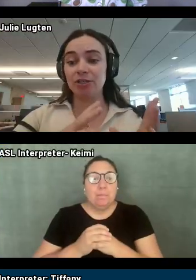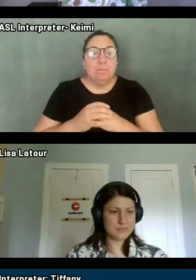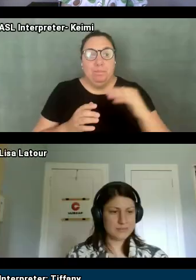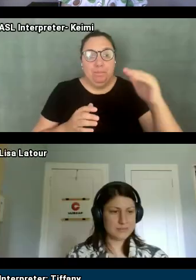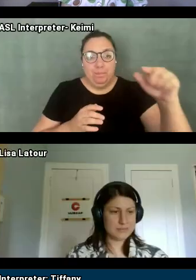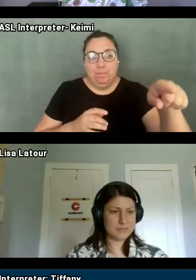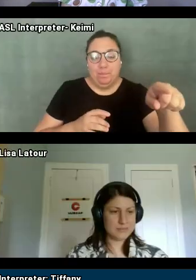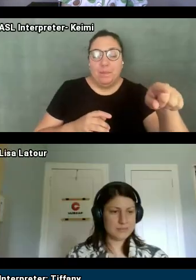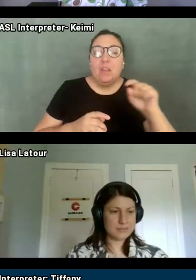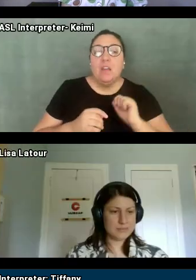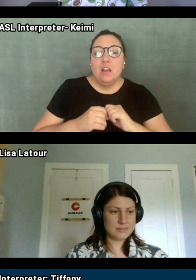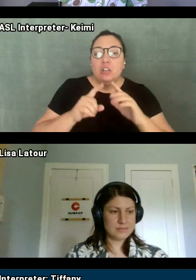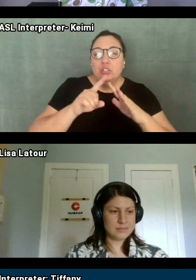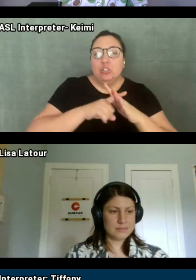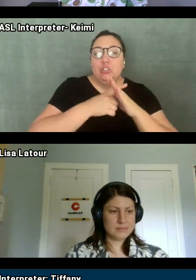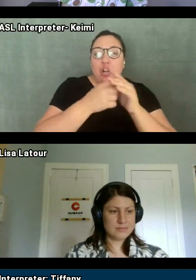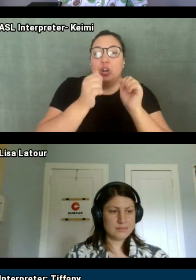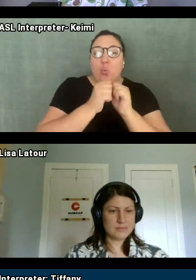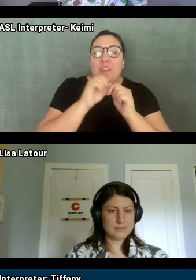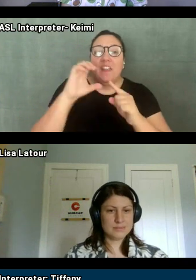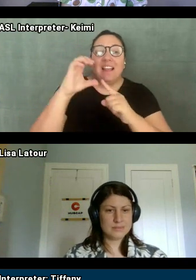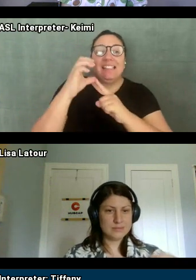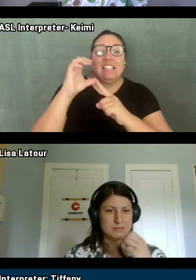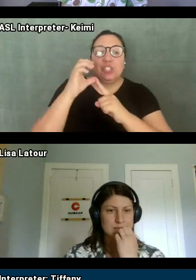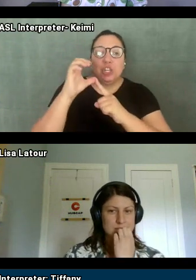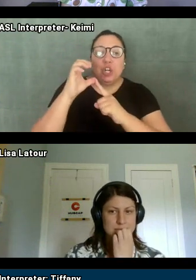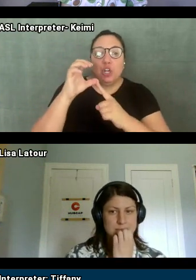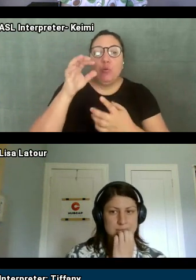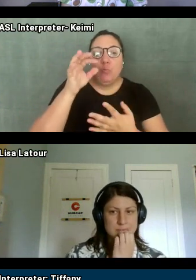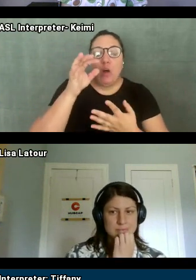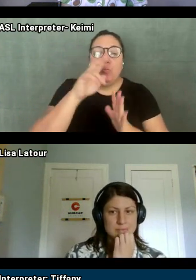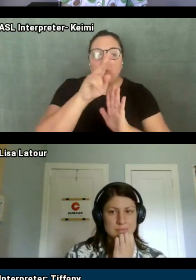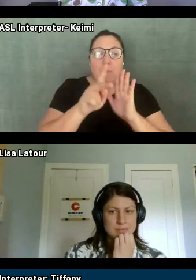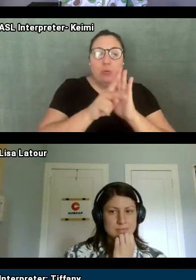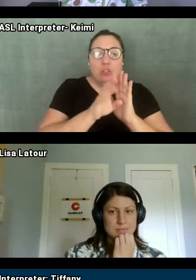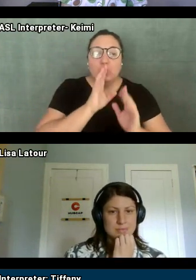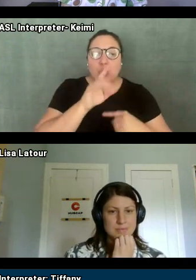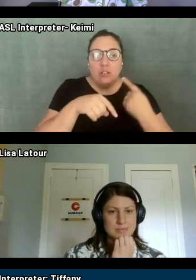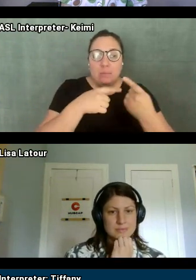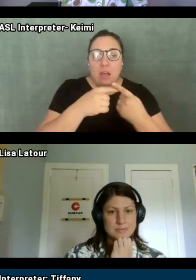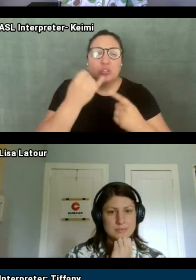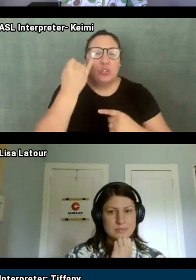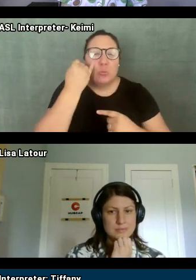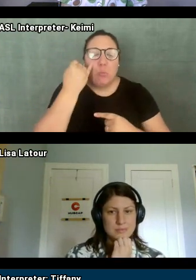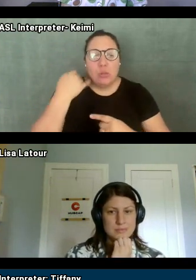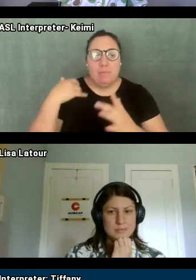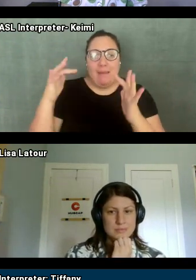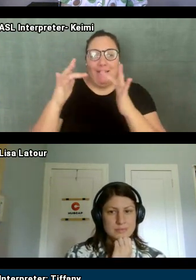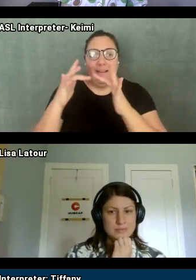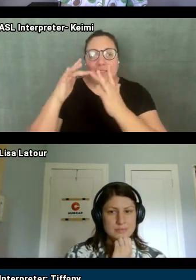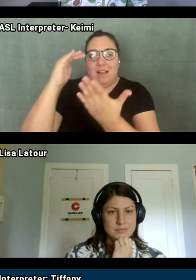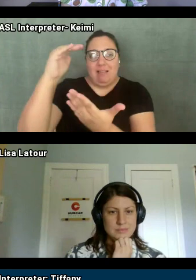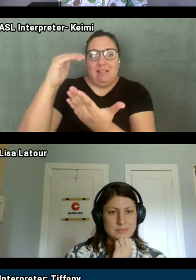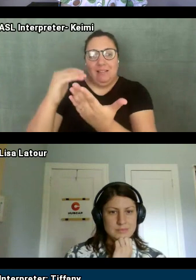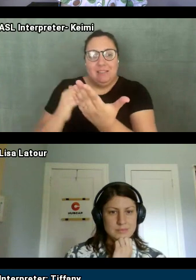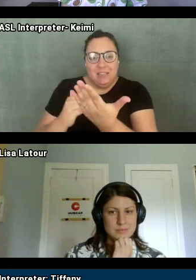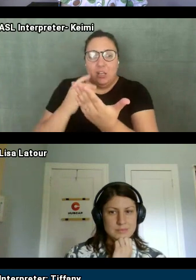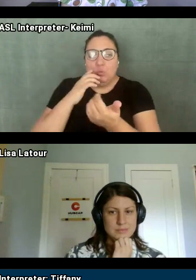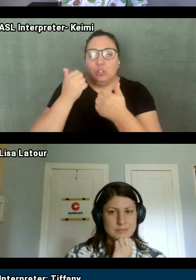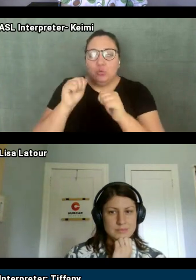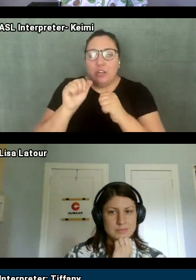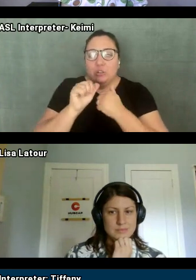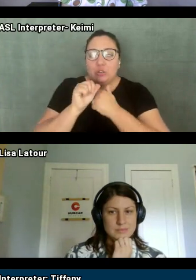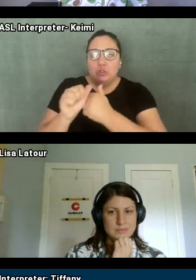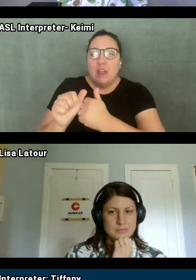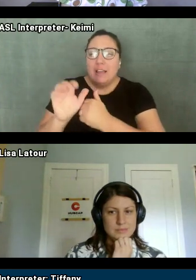first conditional properties option that we talked about. Let's say that within our contacts, we're trying to track people's